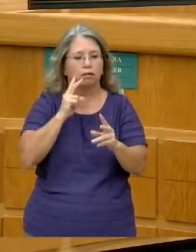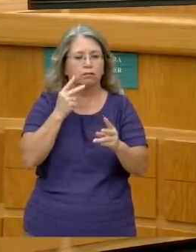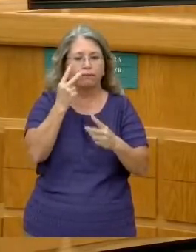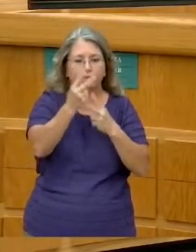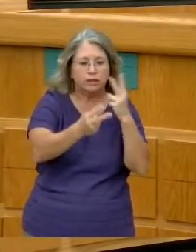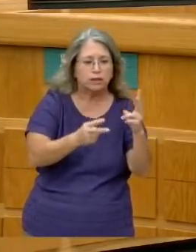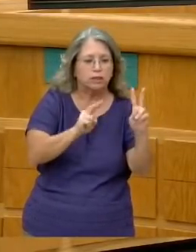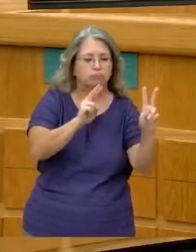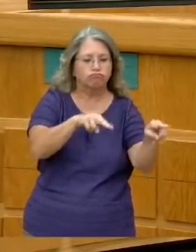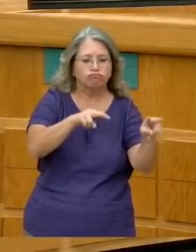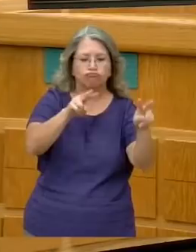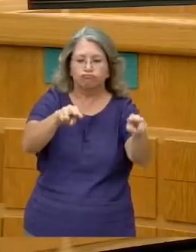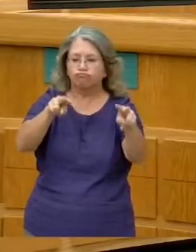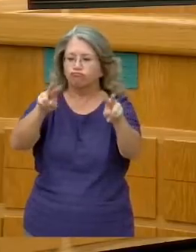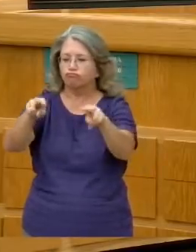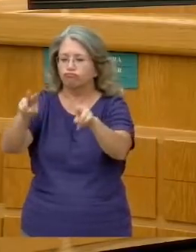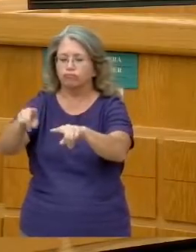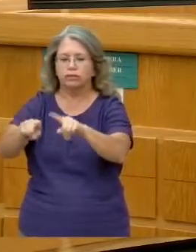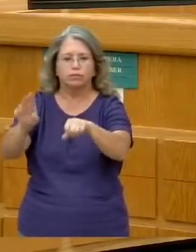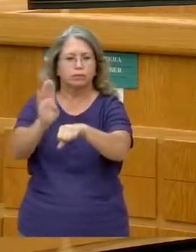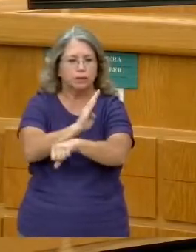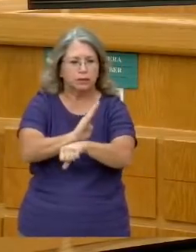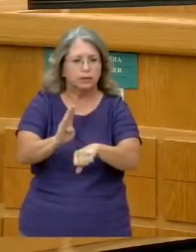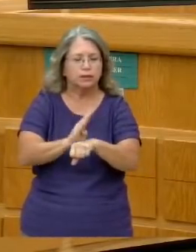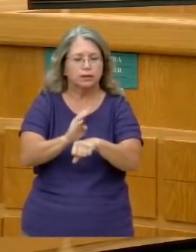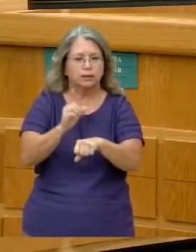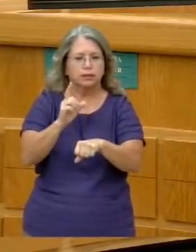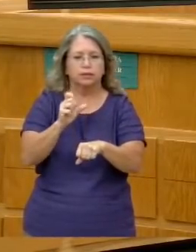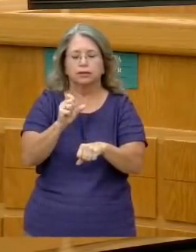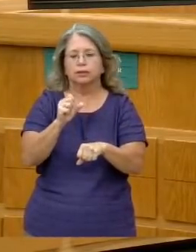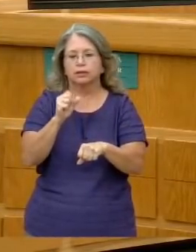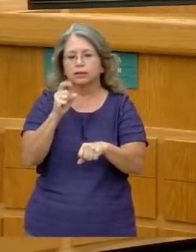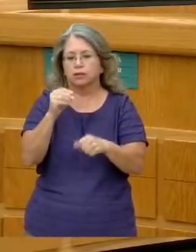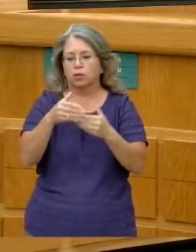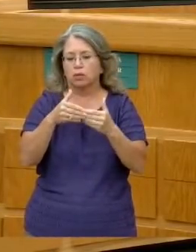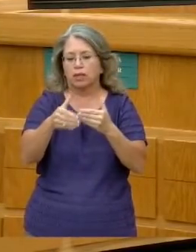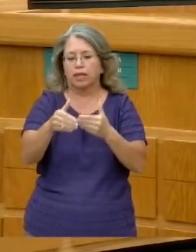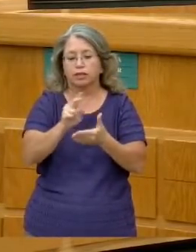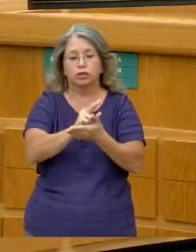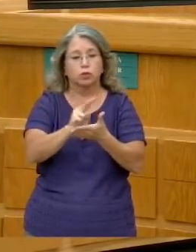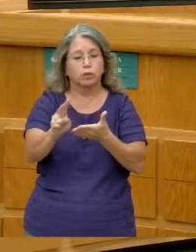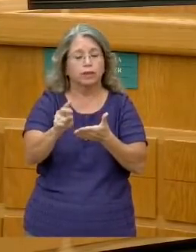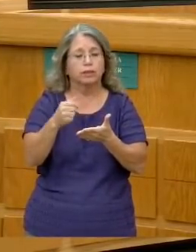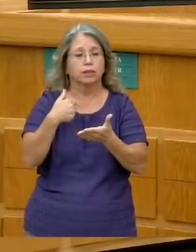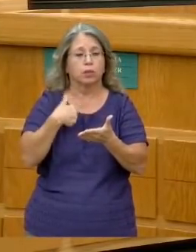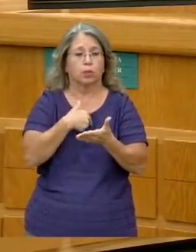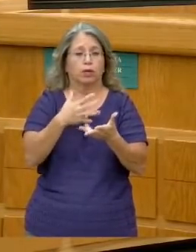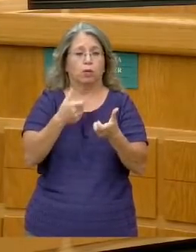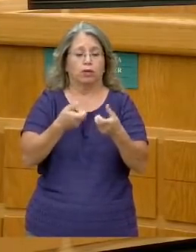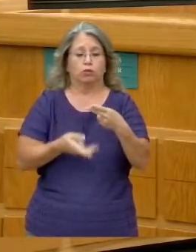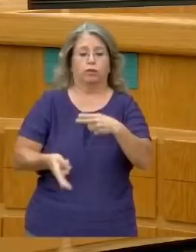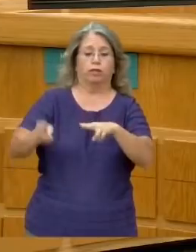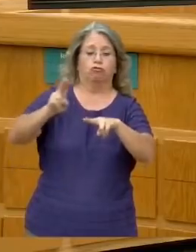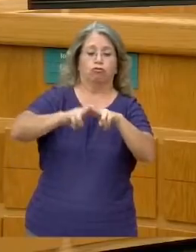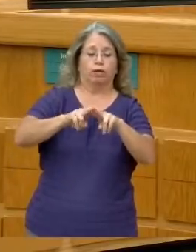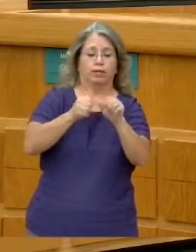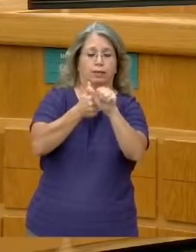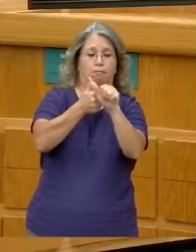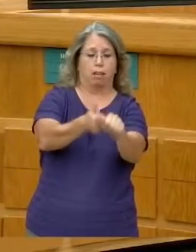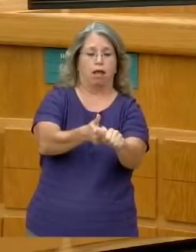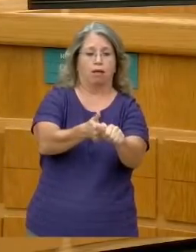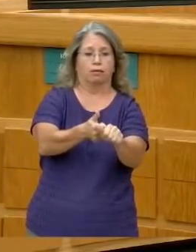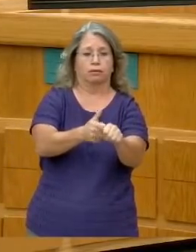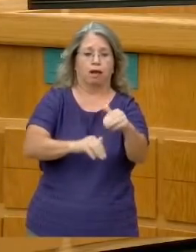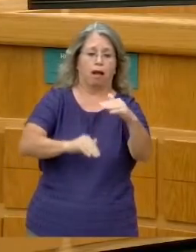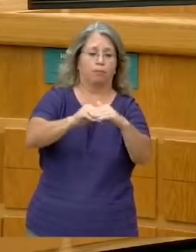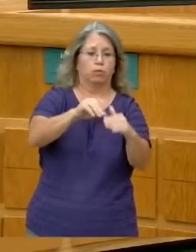to see for these next 2 weeks that we'd like to up our compliance from whatever it is, 95, 98% to